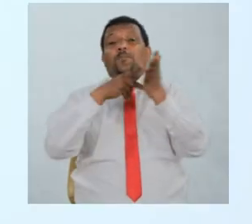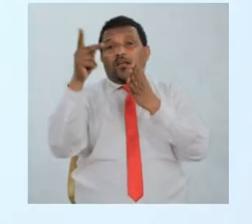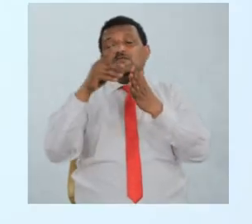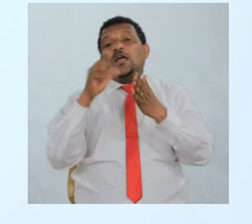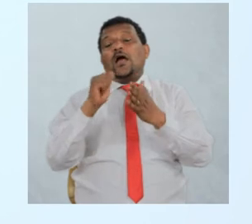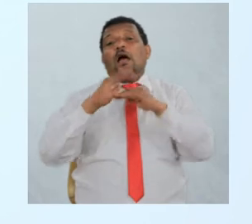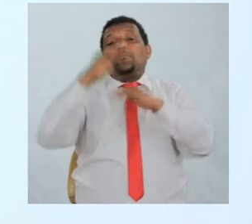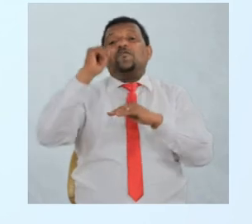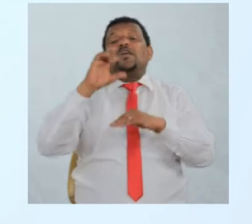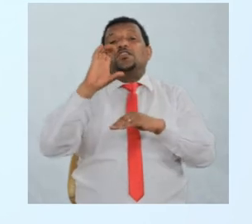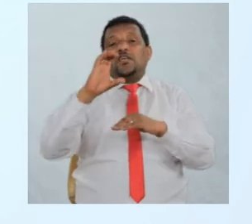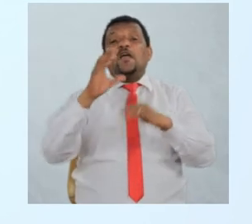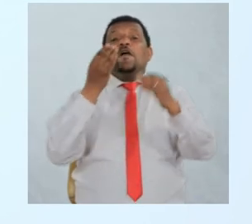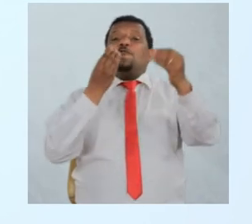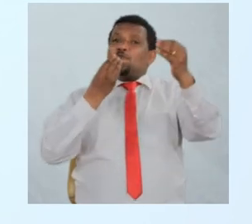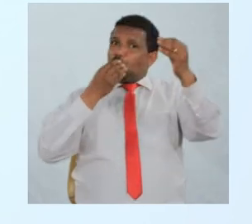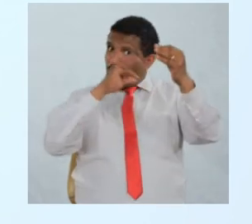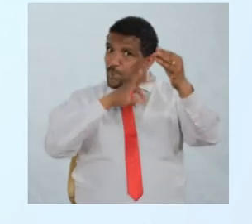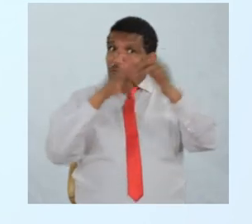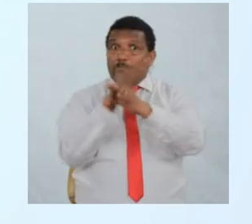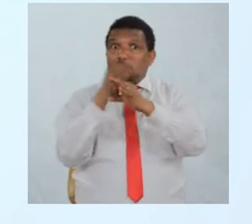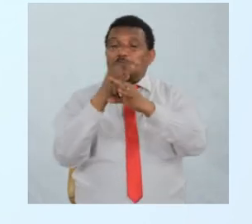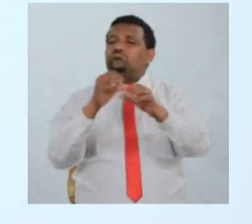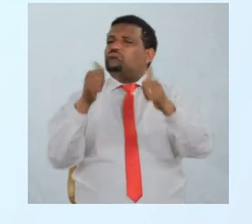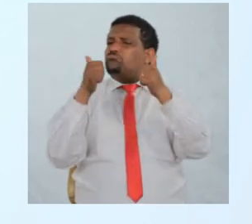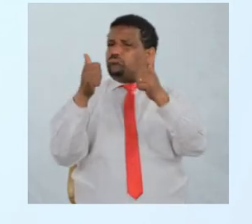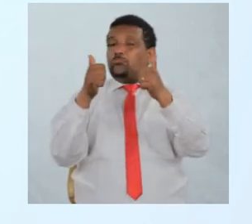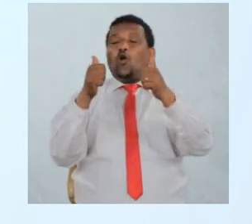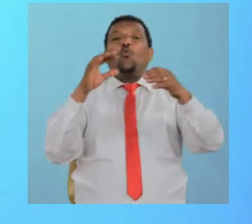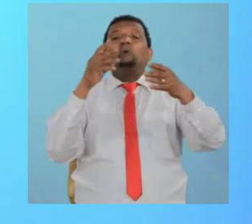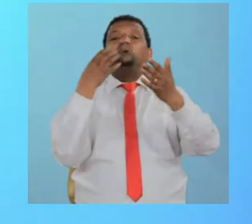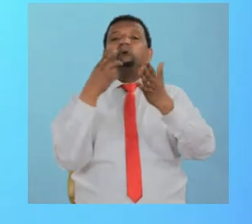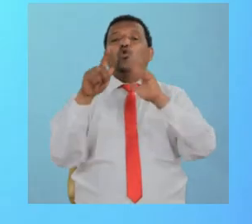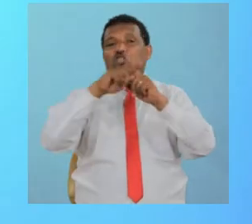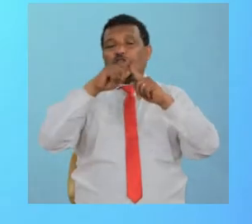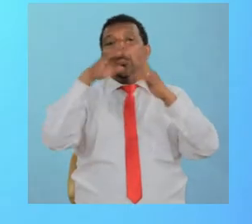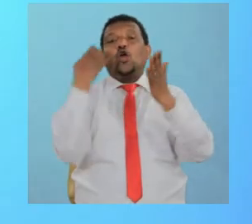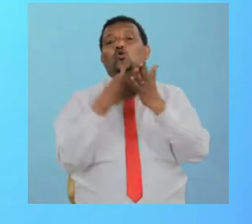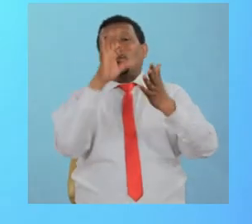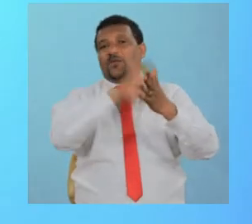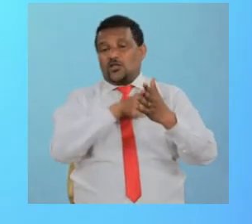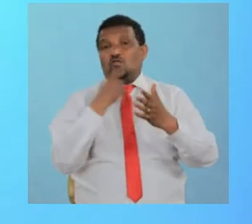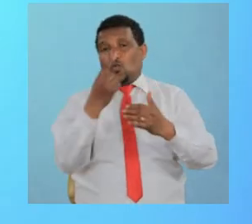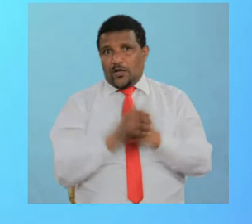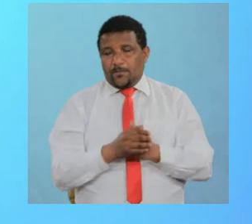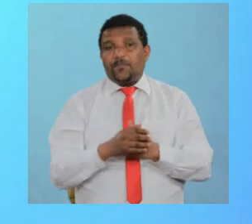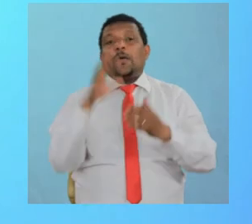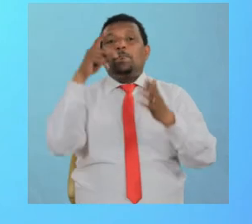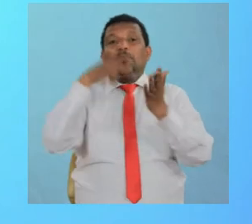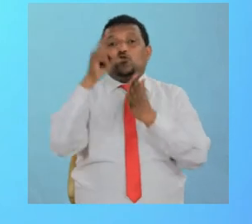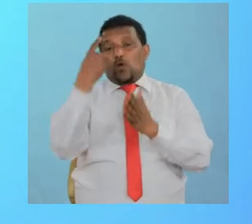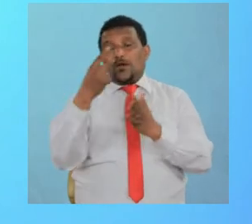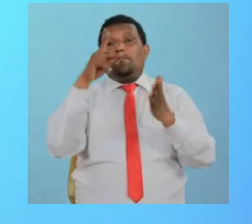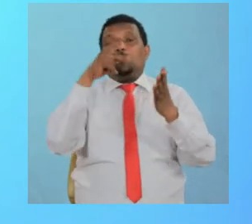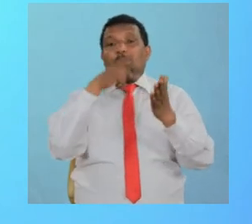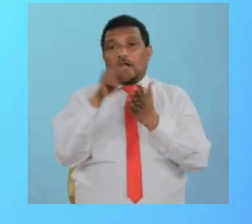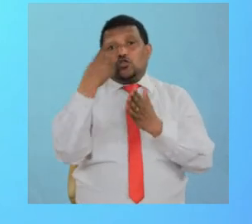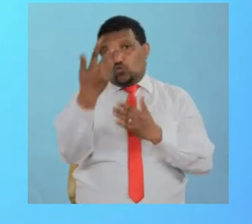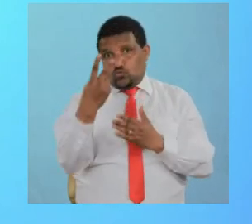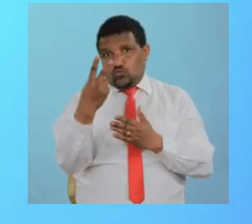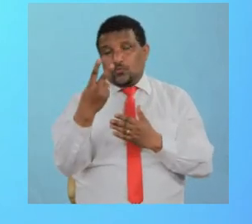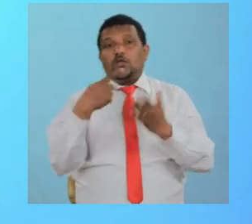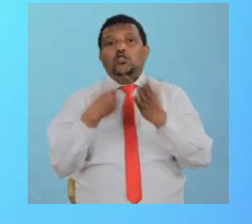is enjoying with a positive economic profit. This is the price one, this is price two. So this